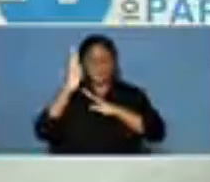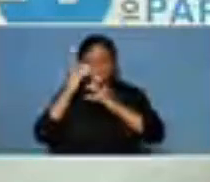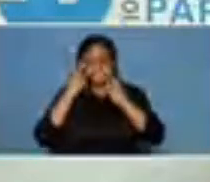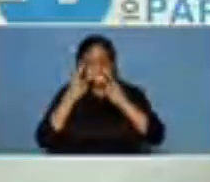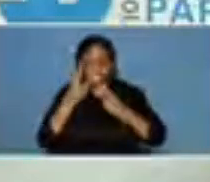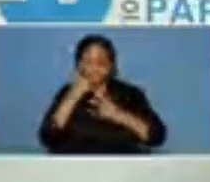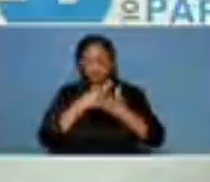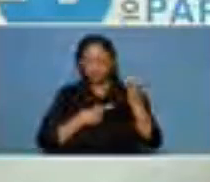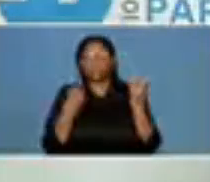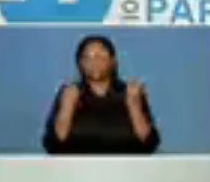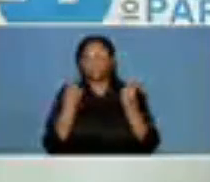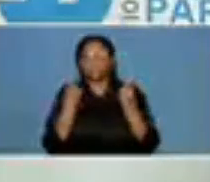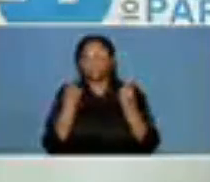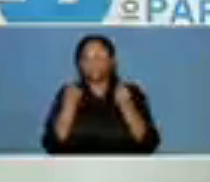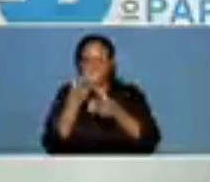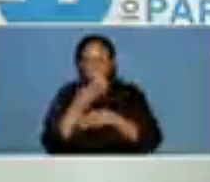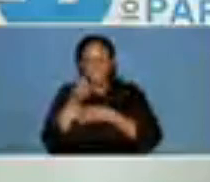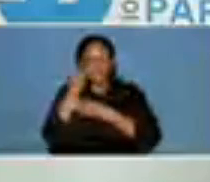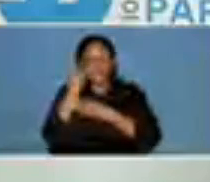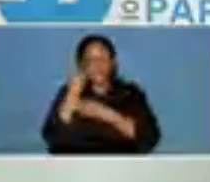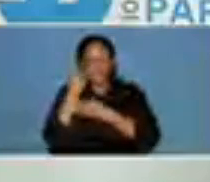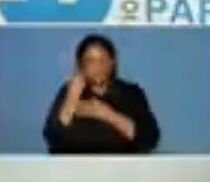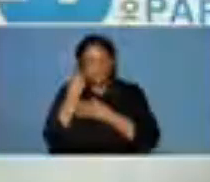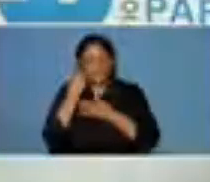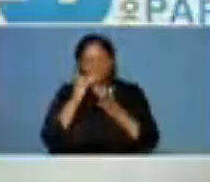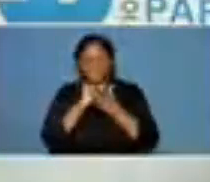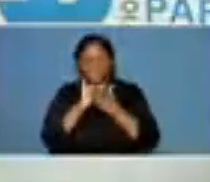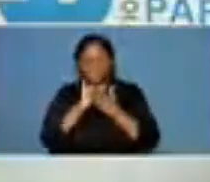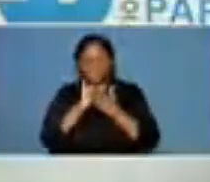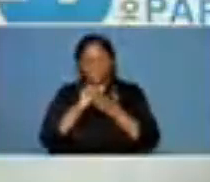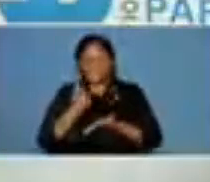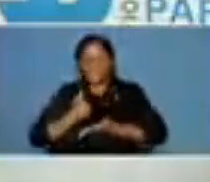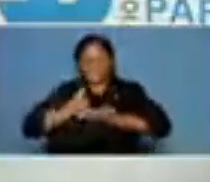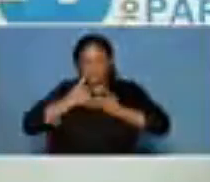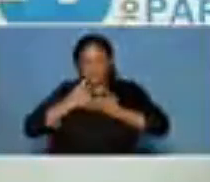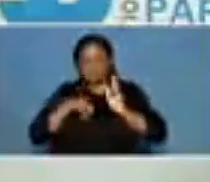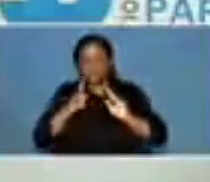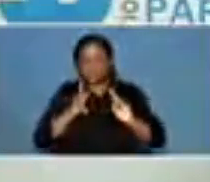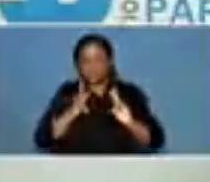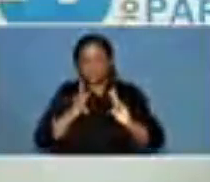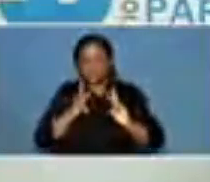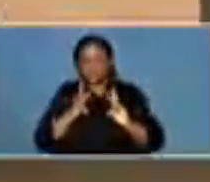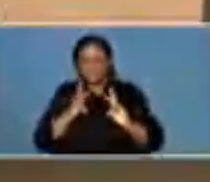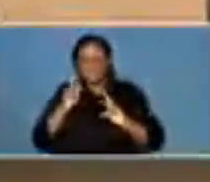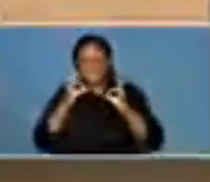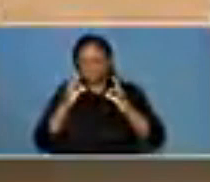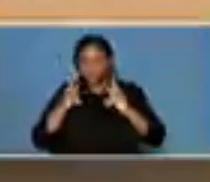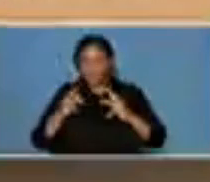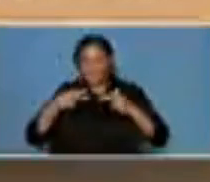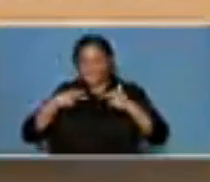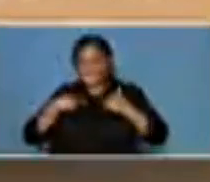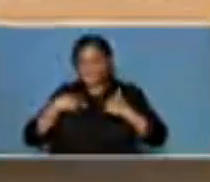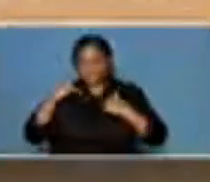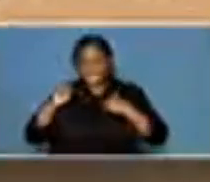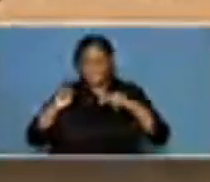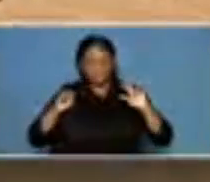are doing and understand that we're doing it to better society. So whether somebody has Parkinson's or not, we want them to